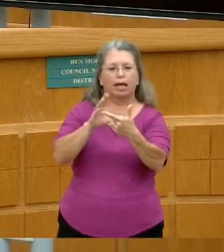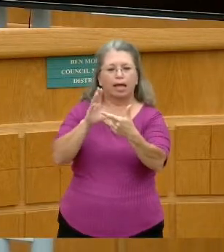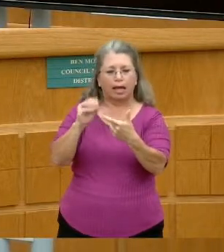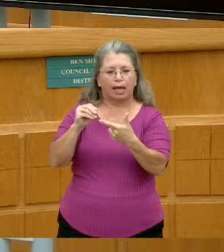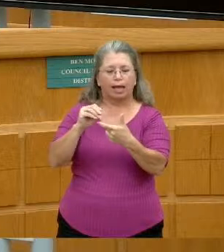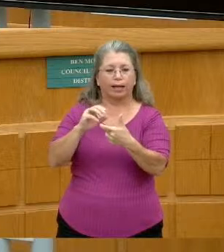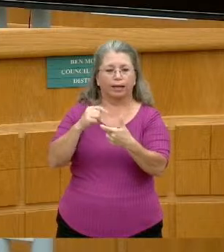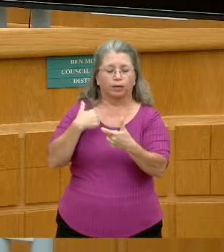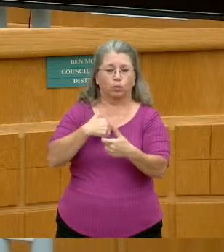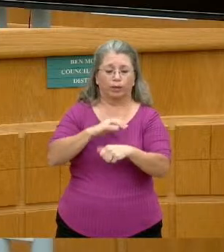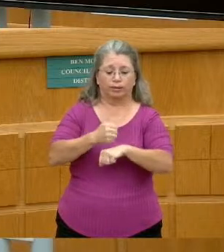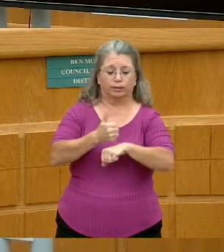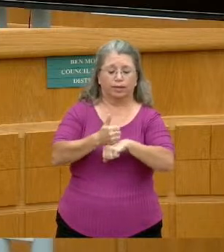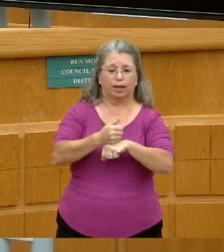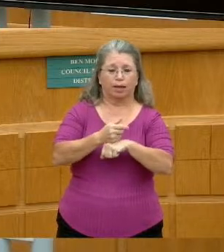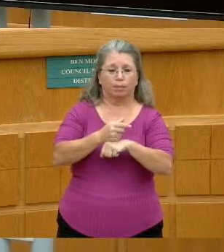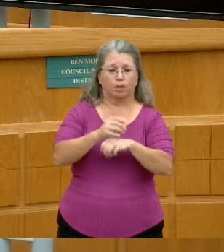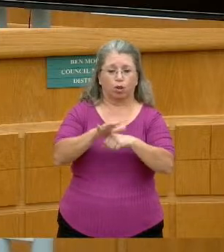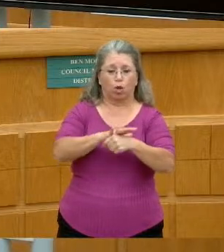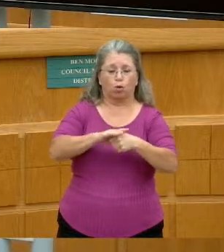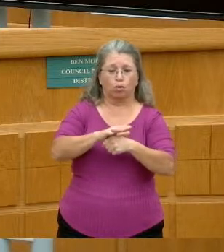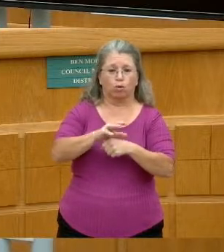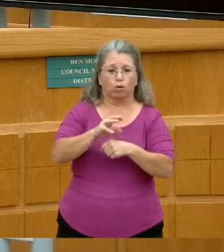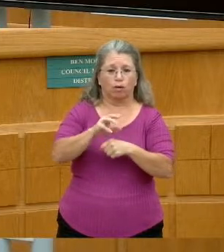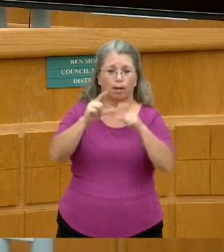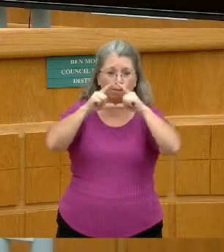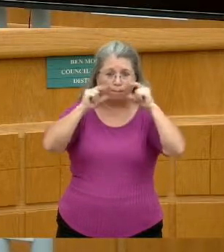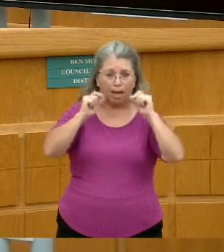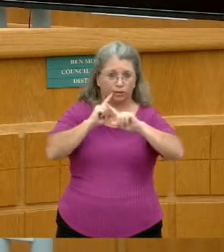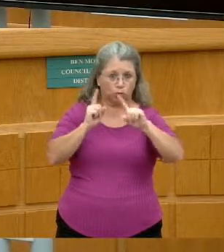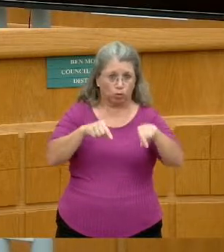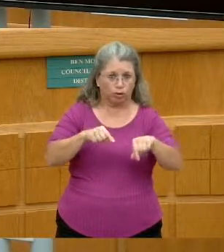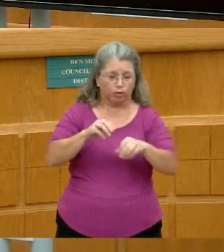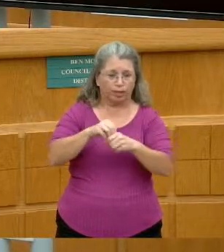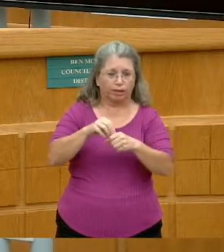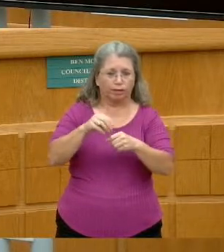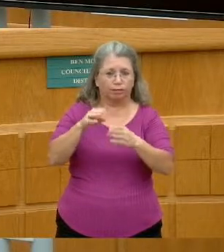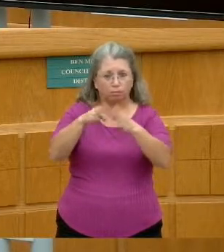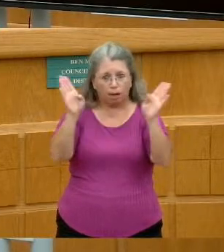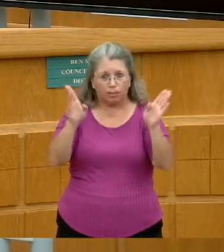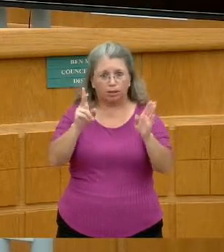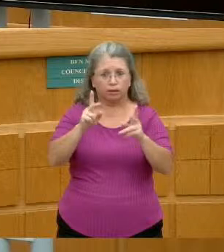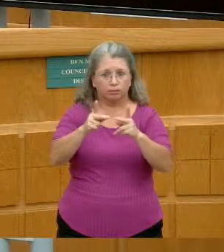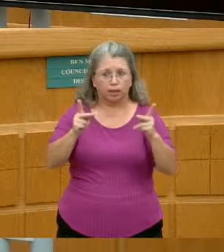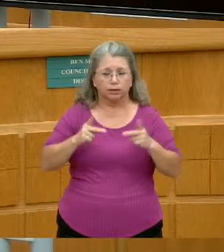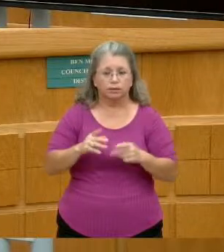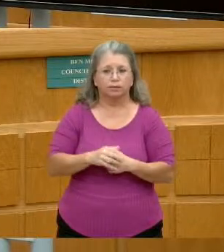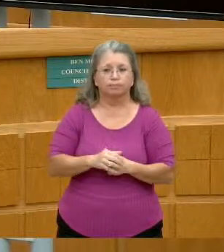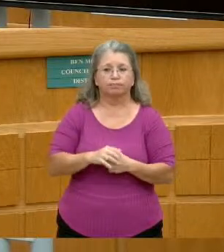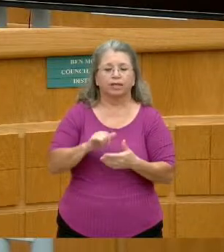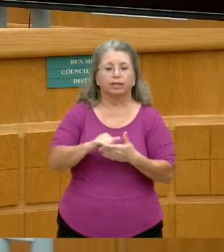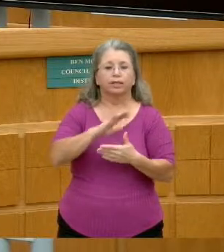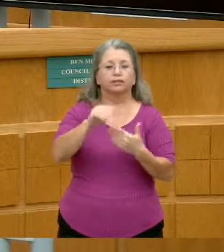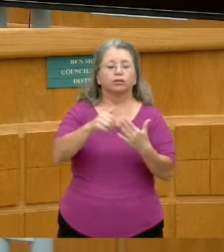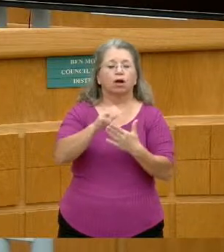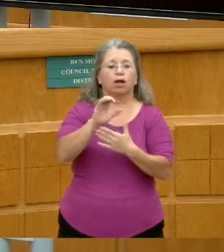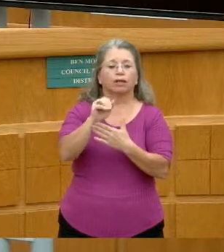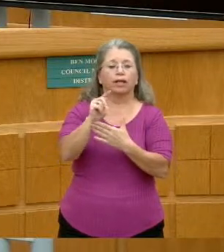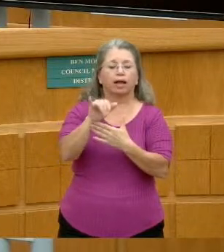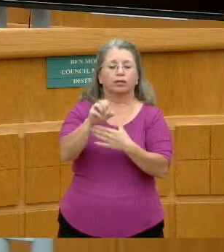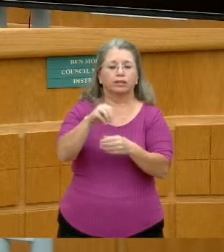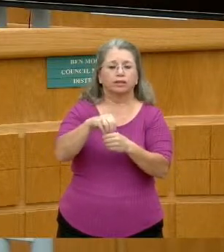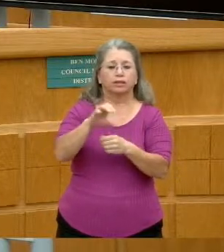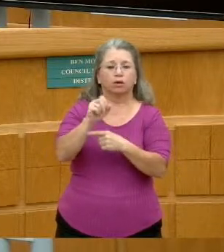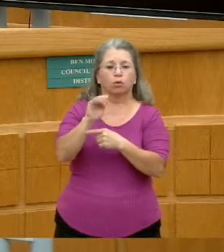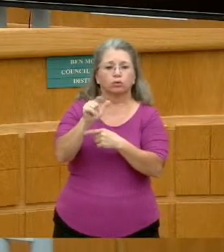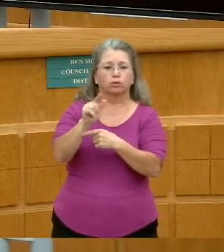for public places where you can't social distance. Now, these are all the counties in the Coastal Bend that aren't Nueces, that